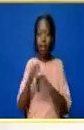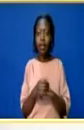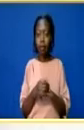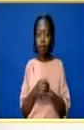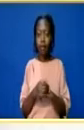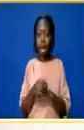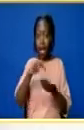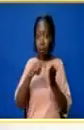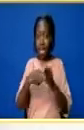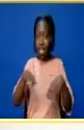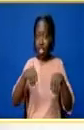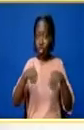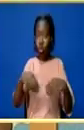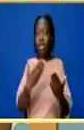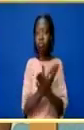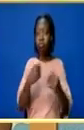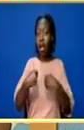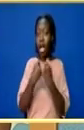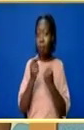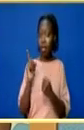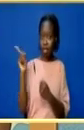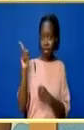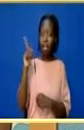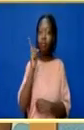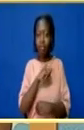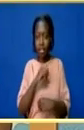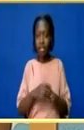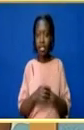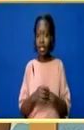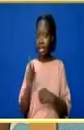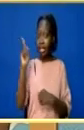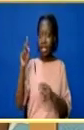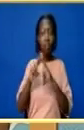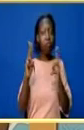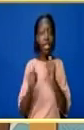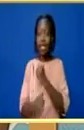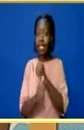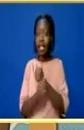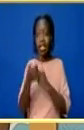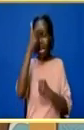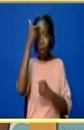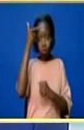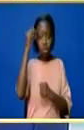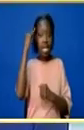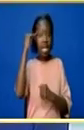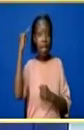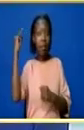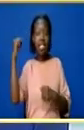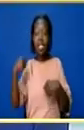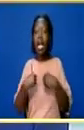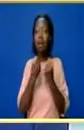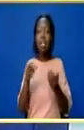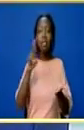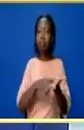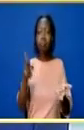those roots. That can't be good. And it's very dangerous. Okay. Because now let's assume that happens again and